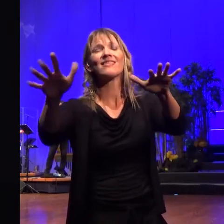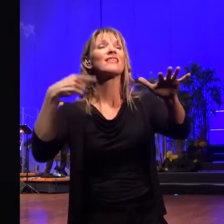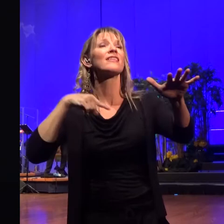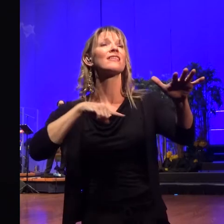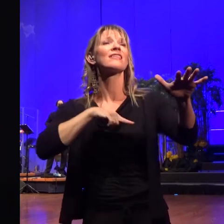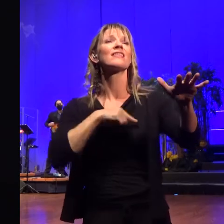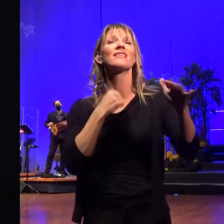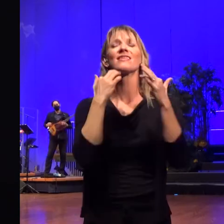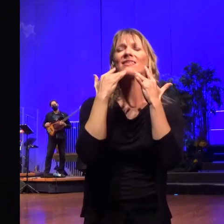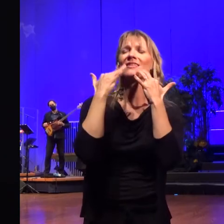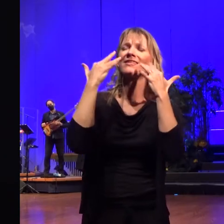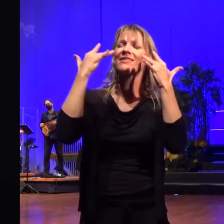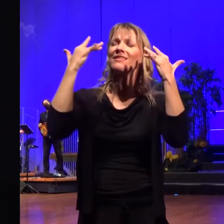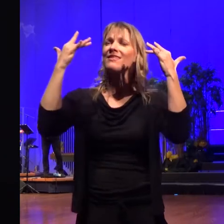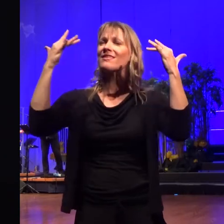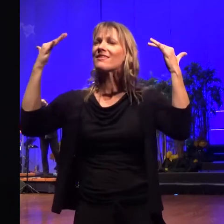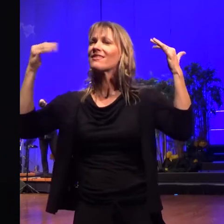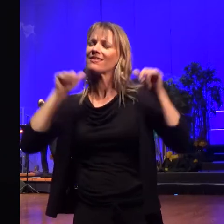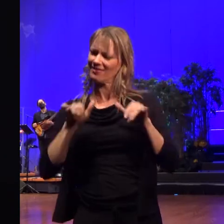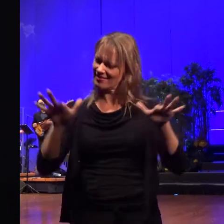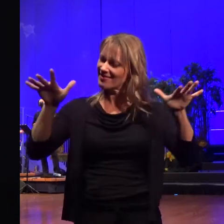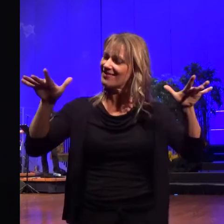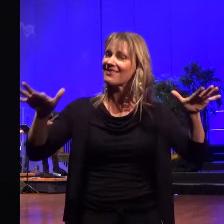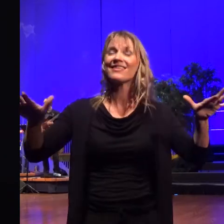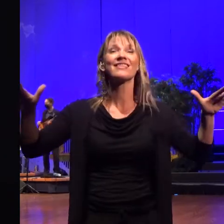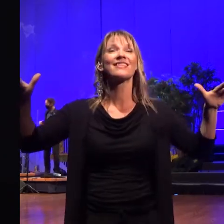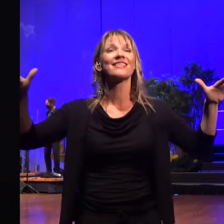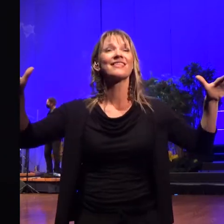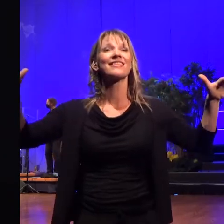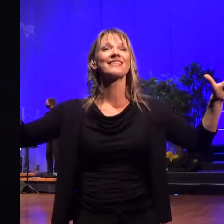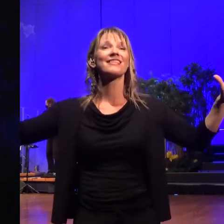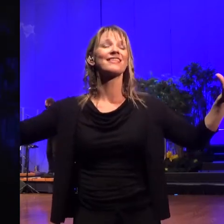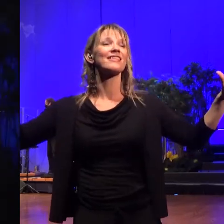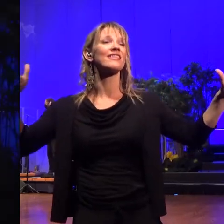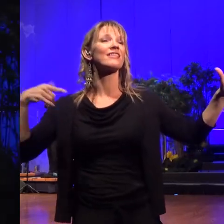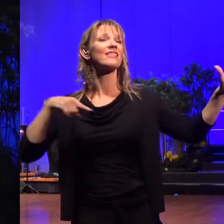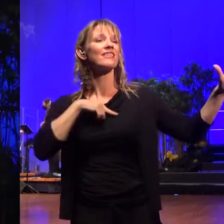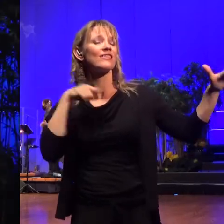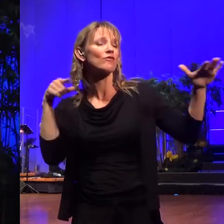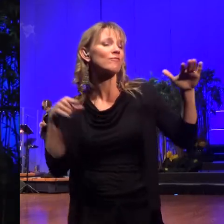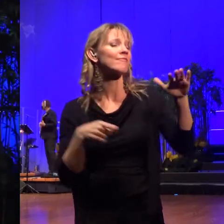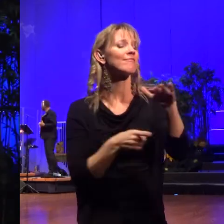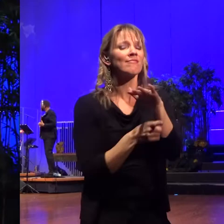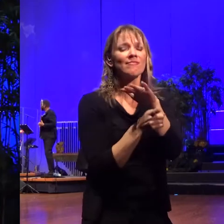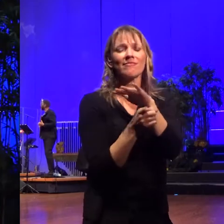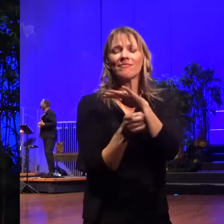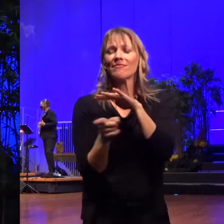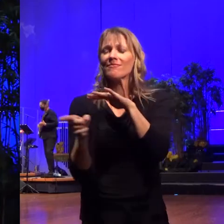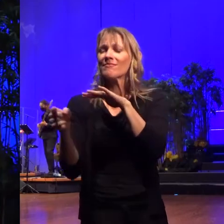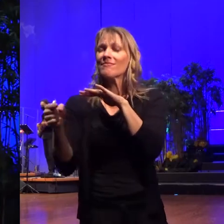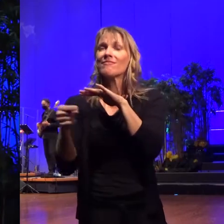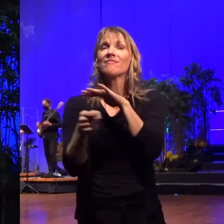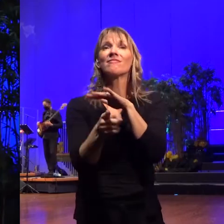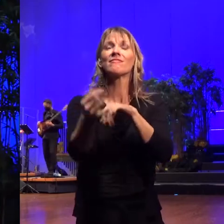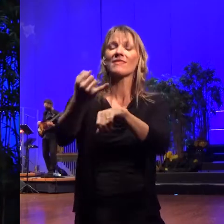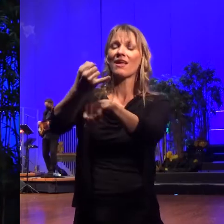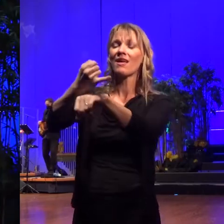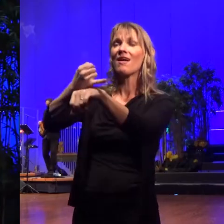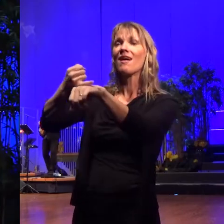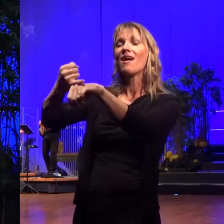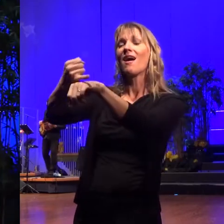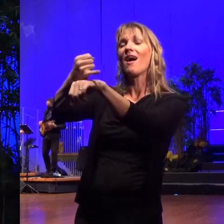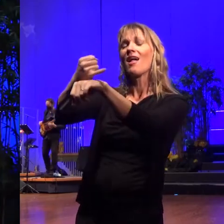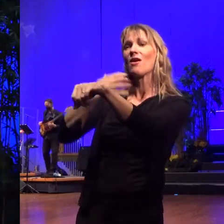voice rang through the caves as we wended our way back to the island and the